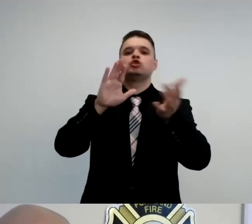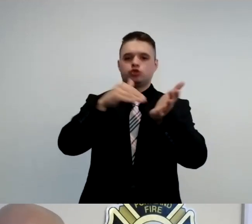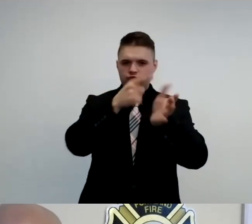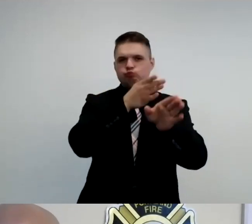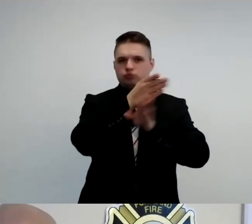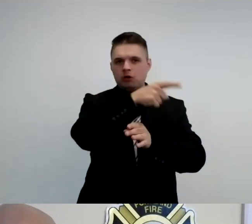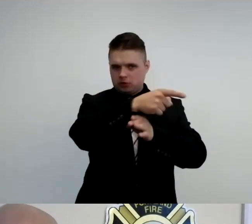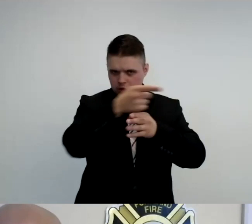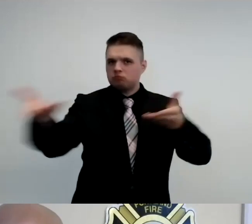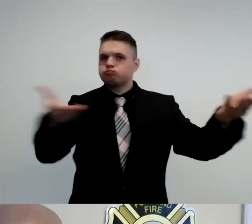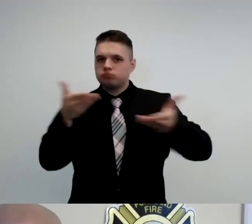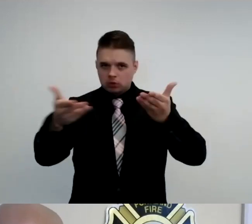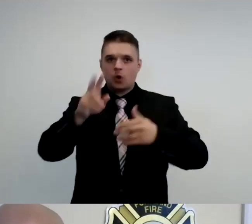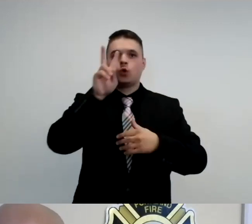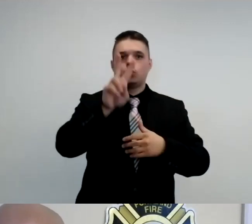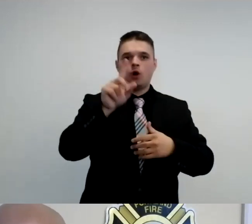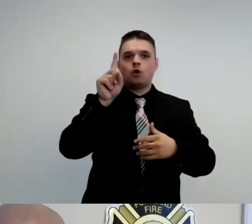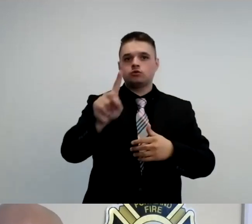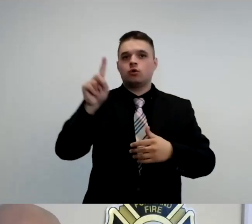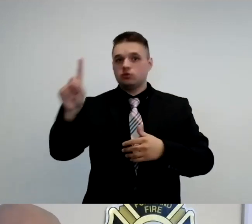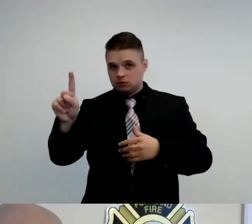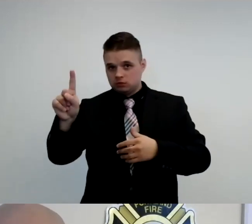visit your county's website for more information.